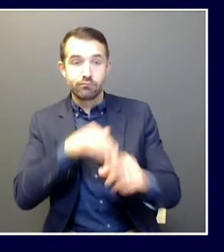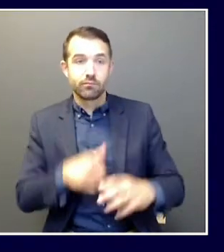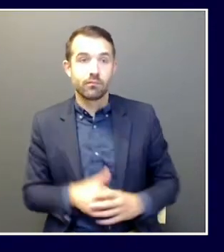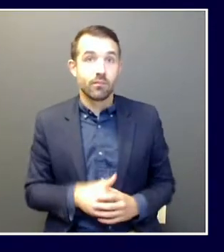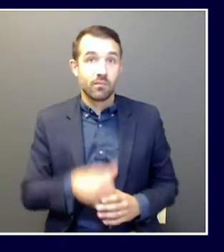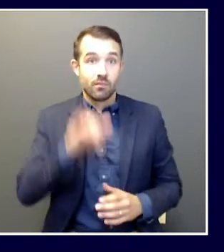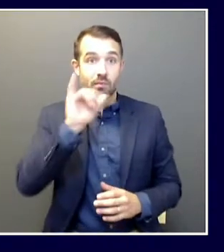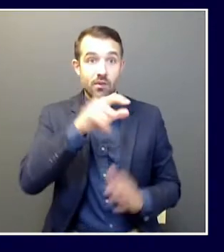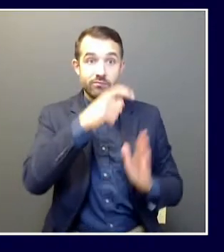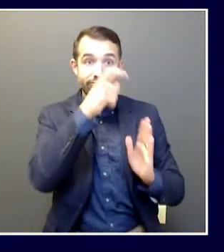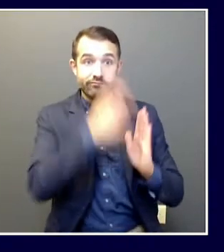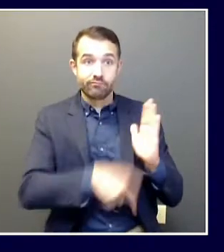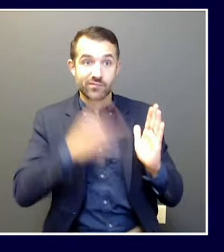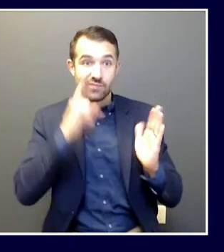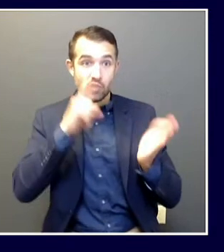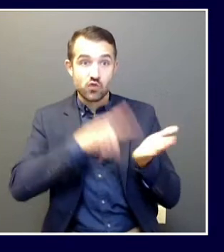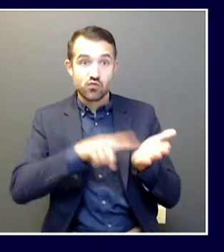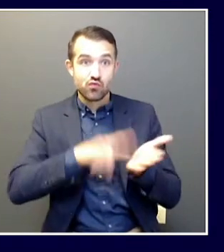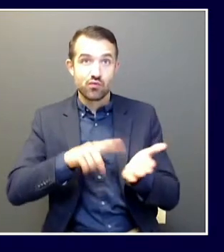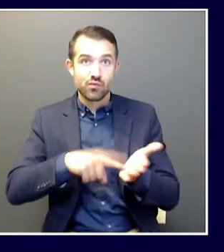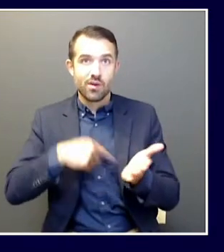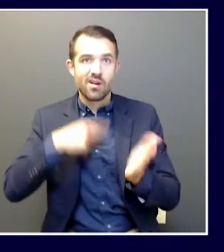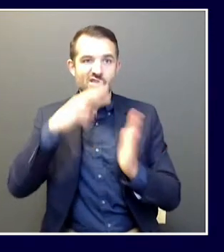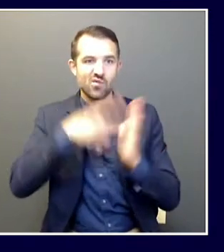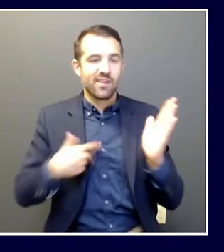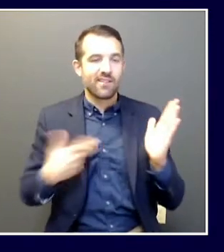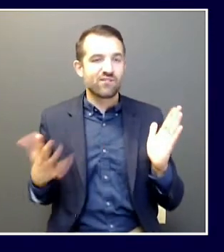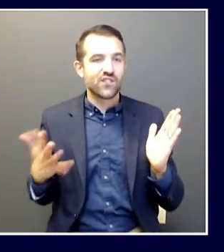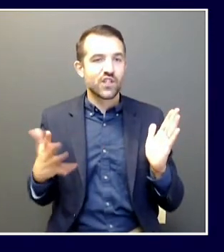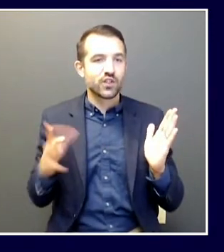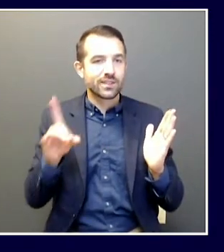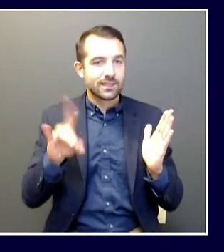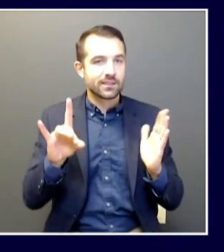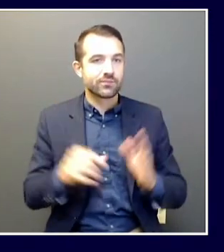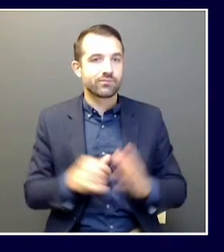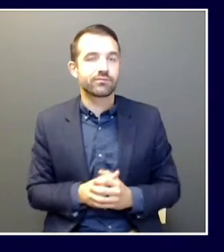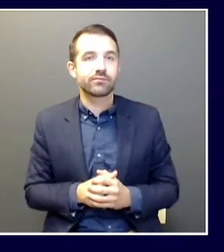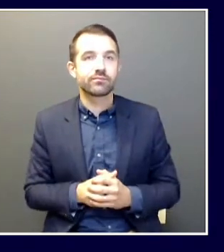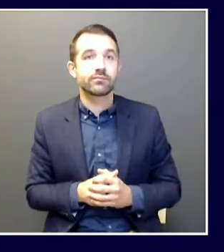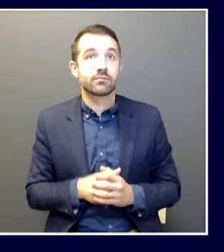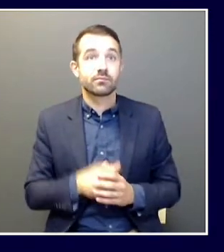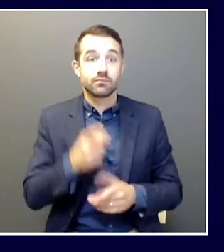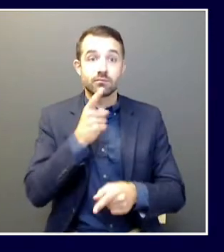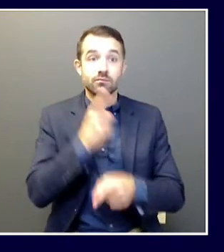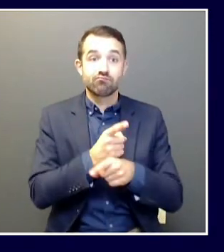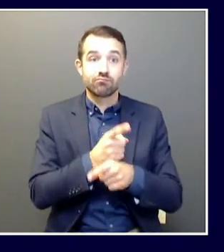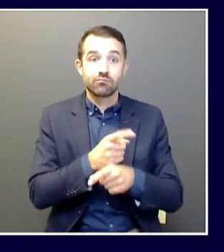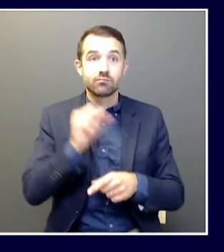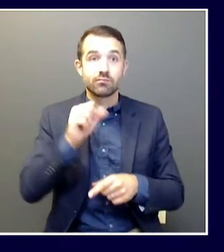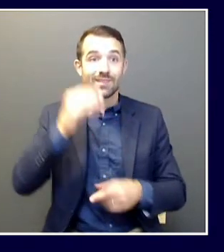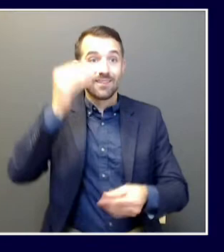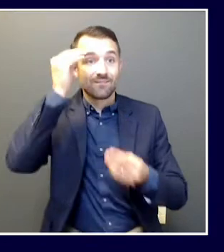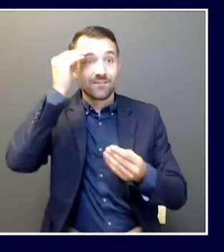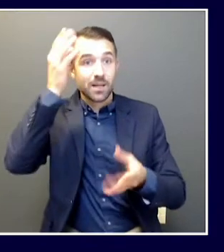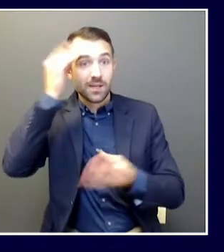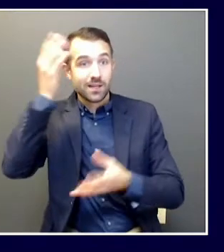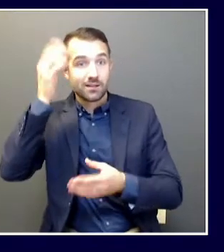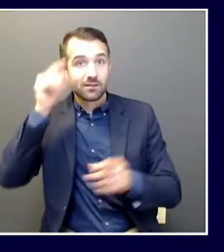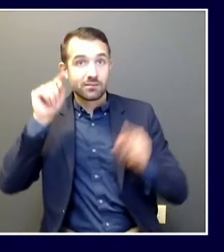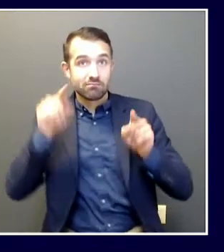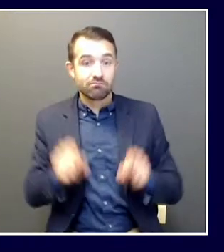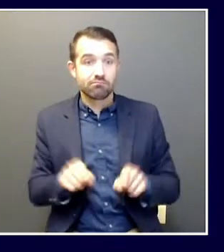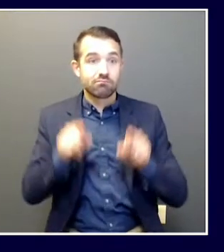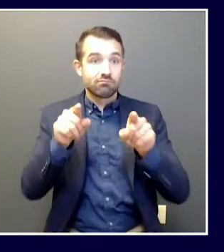epidemiological studies, it does draw a correlation between two events, but the causation, as the authors themselves acknowledge, is not